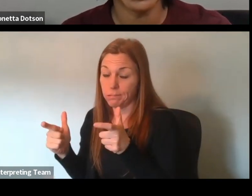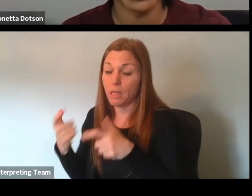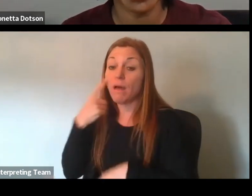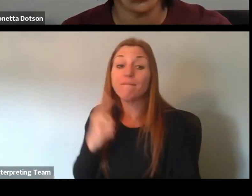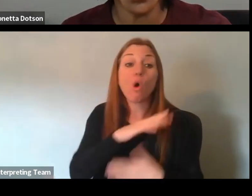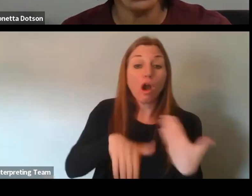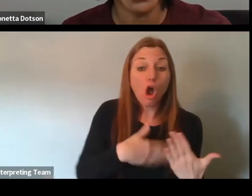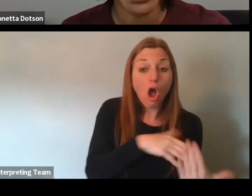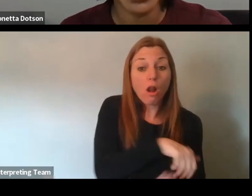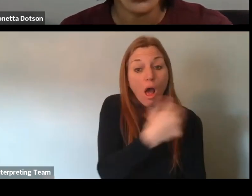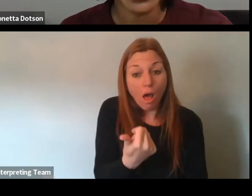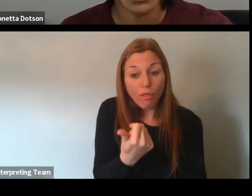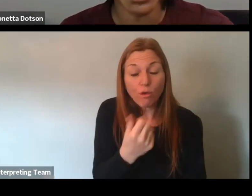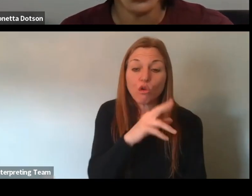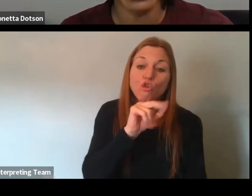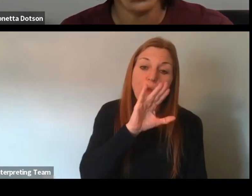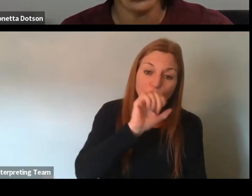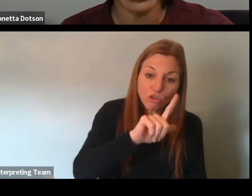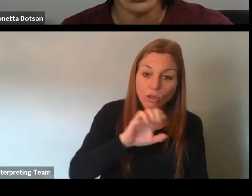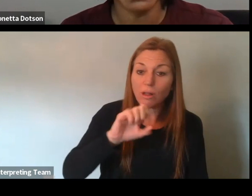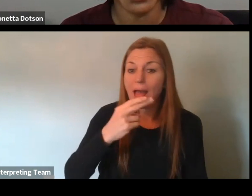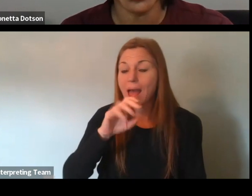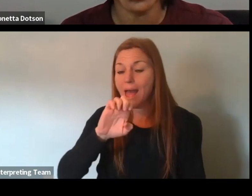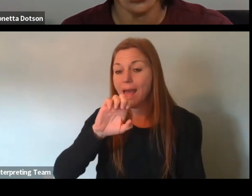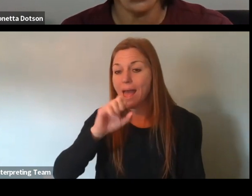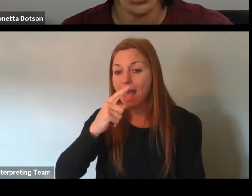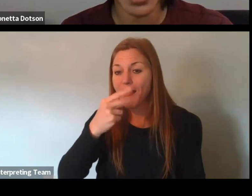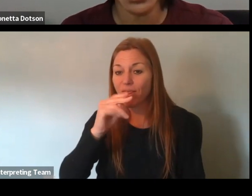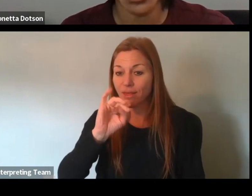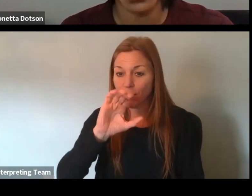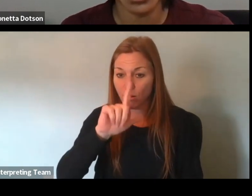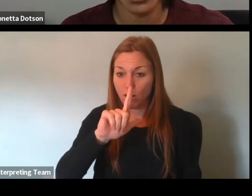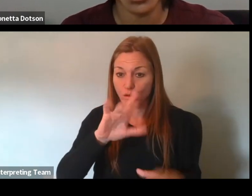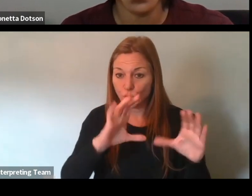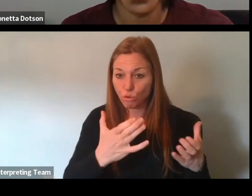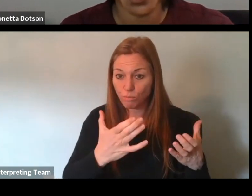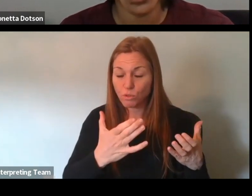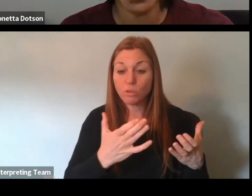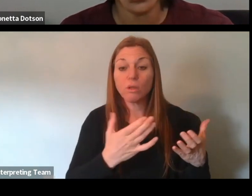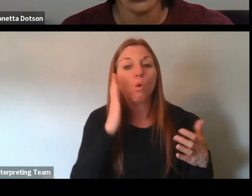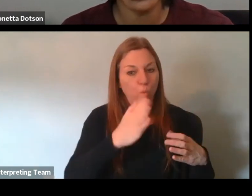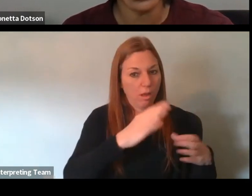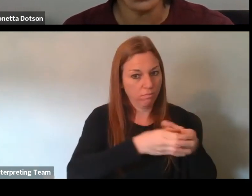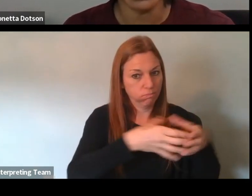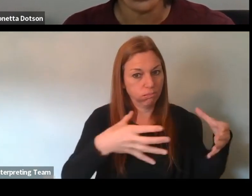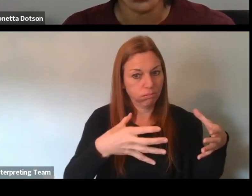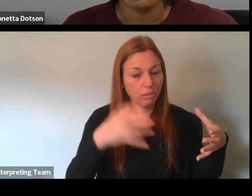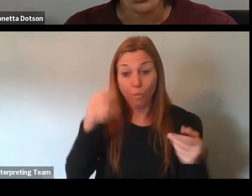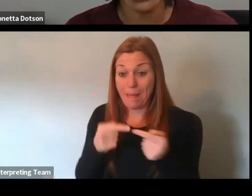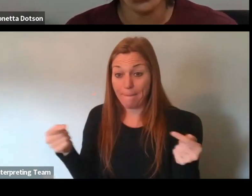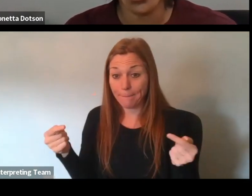percentage of the population will continue to grow. So that means that we really need to make sure that as we do